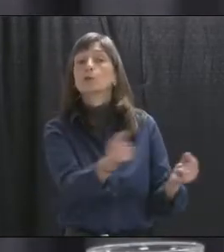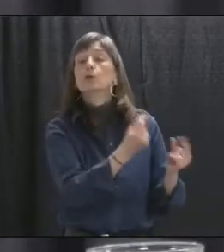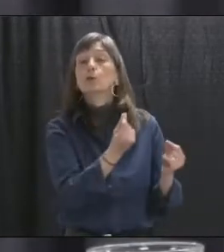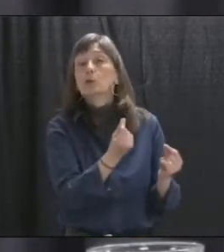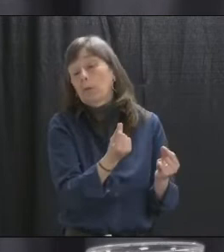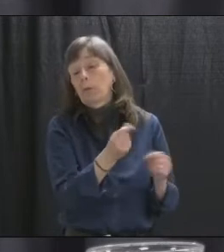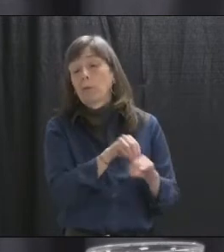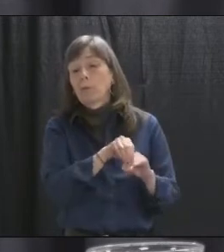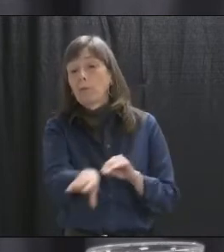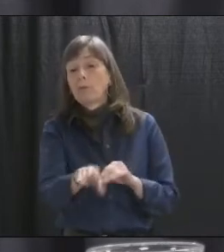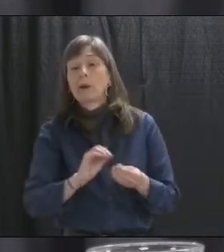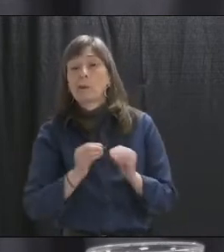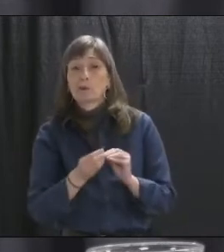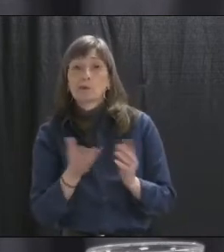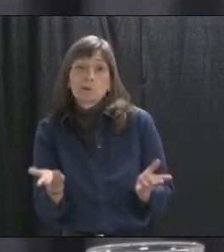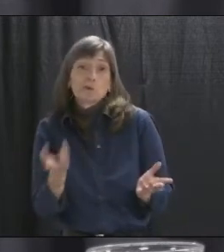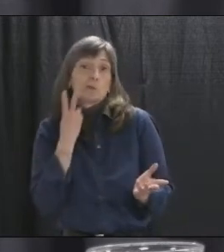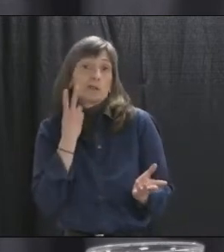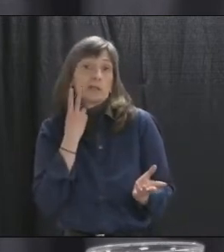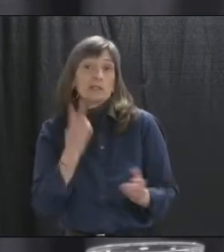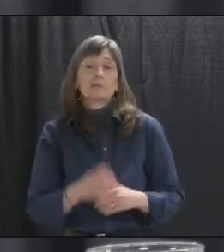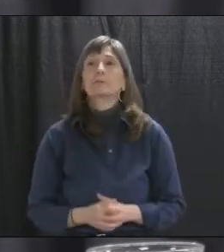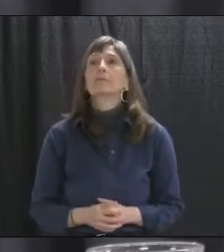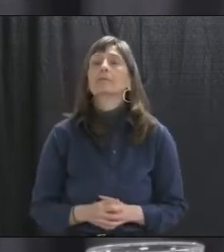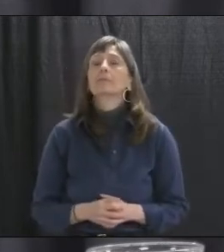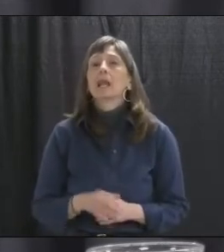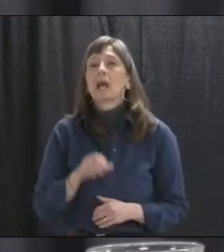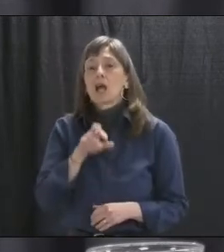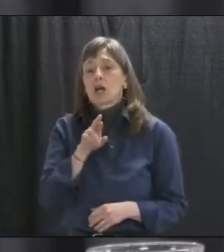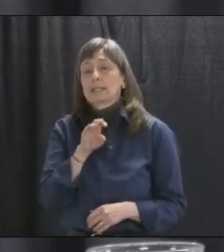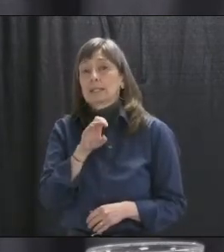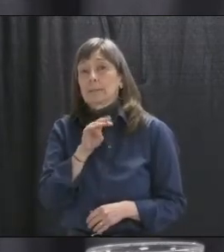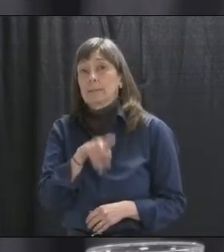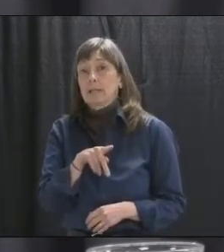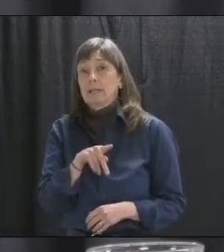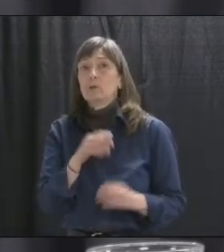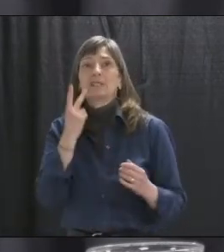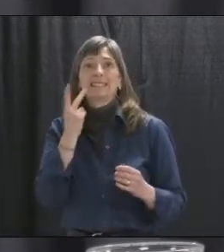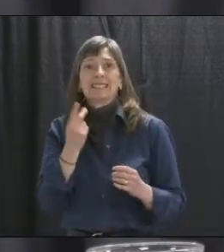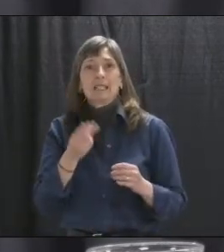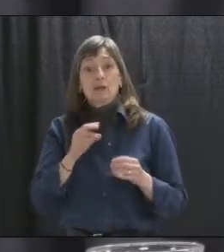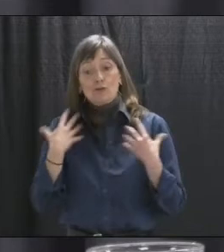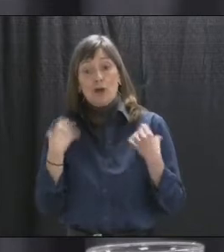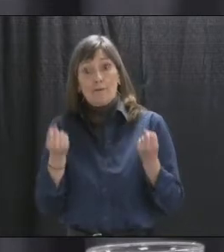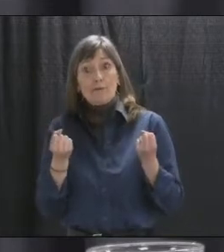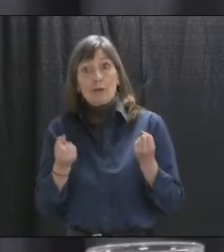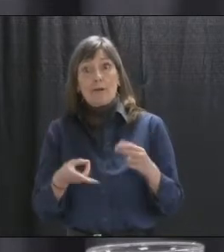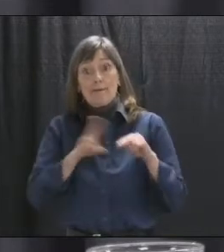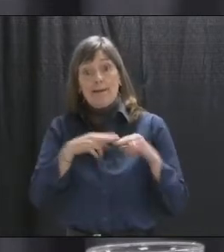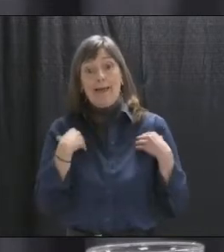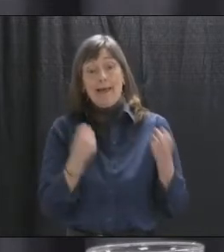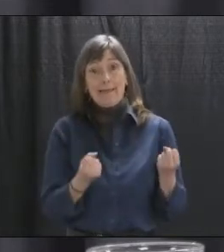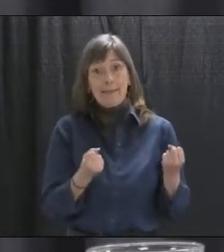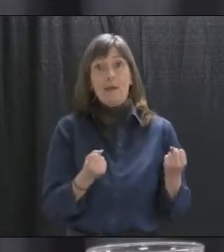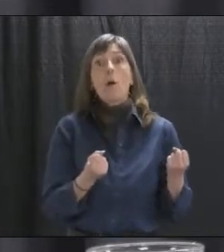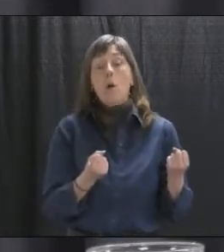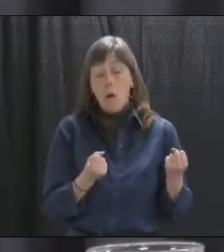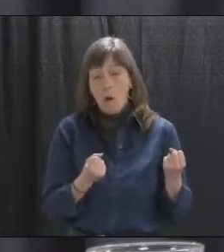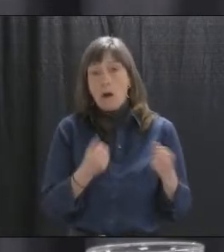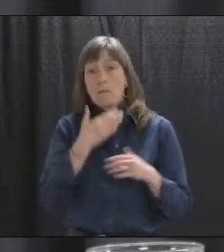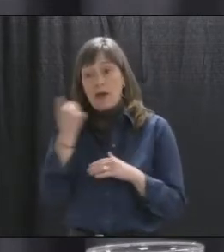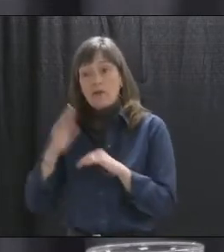And in saying that, we are seeing the recovery numbers surpass the number of new cases now for the last number of days. Is this a good sign at all,